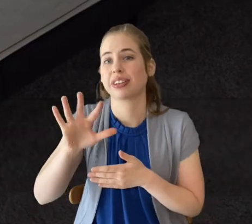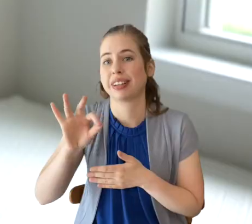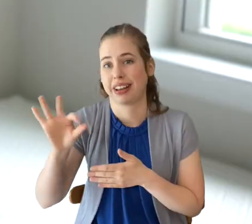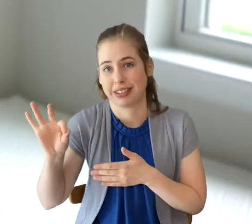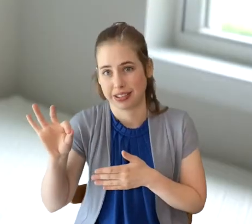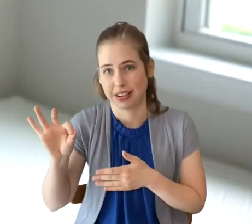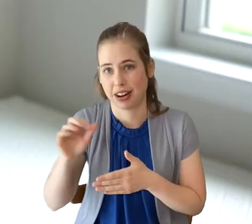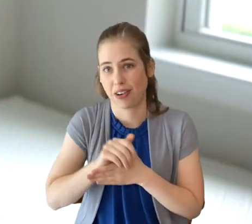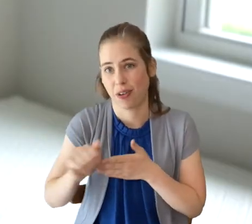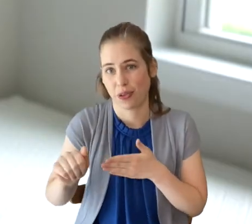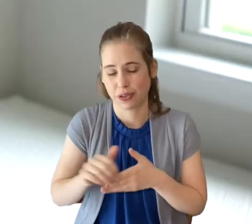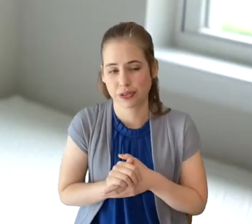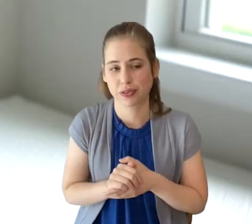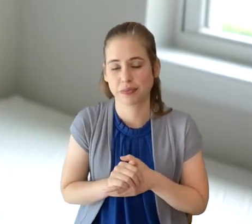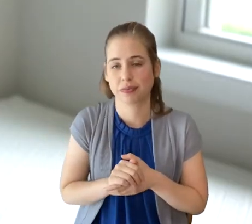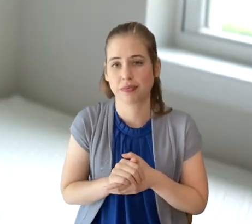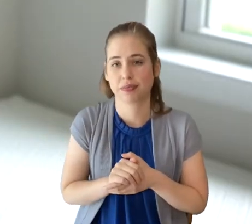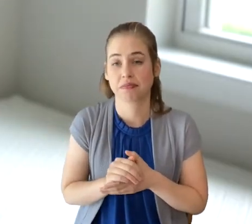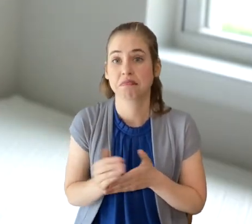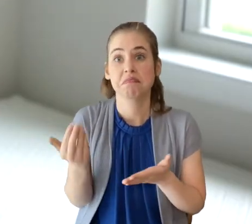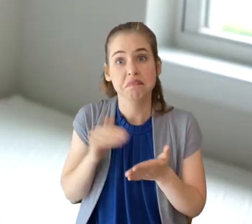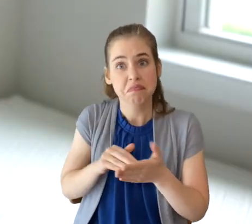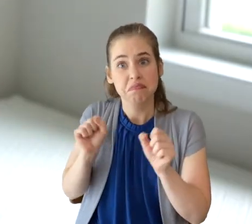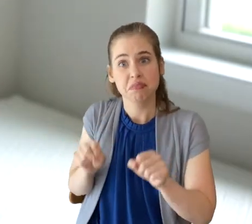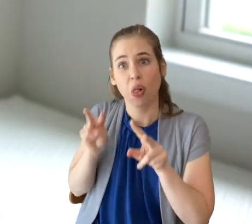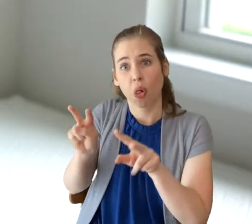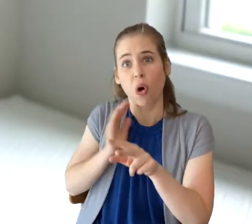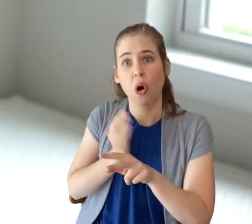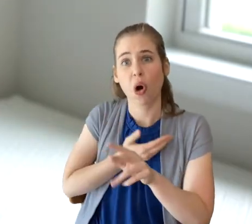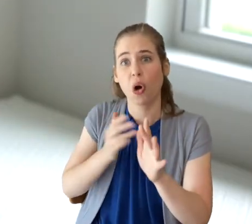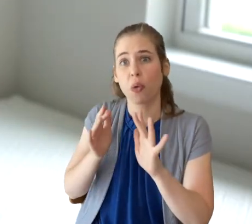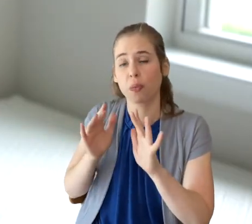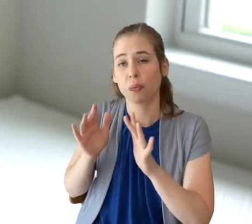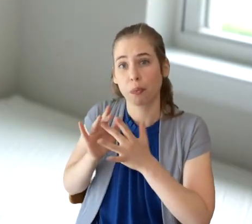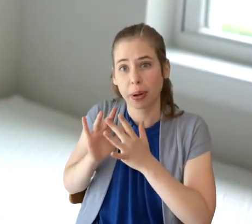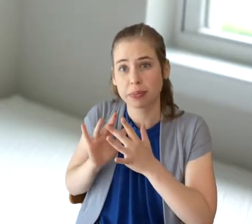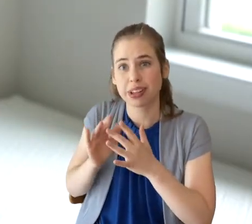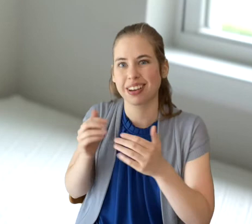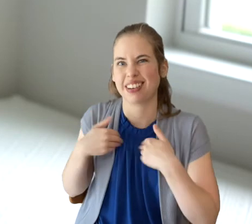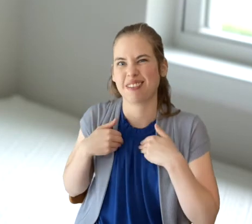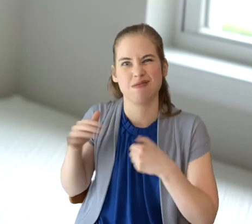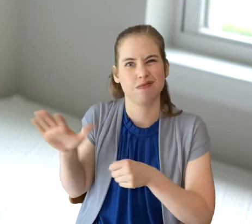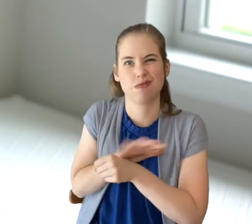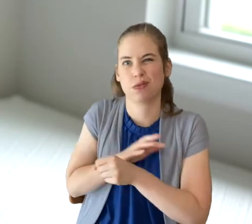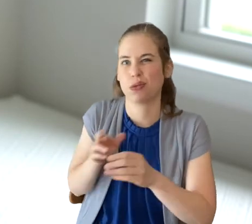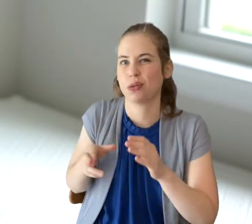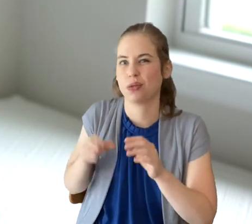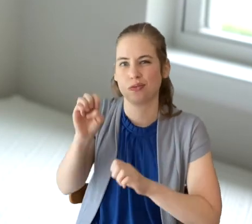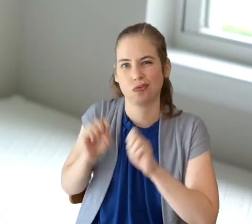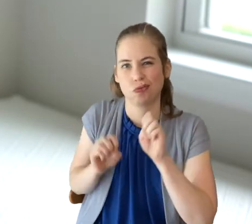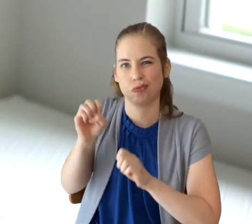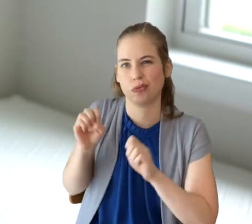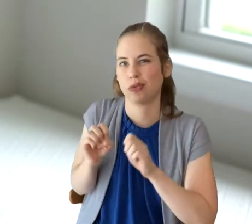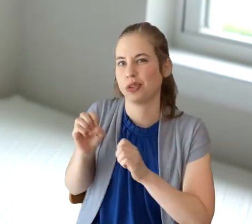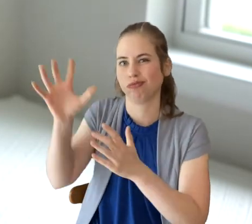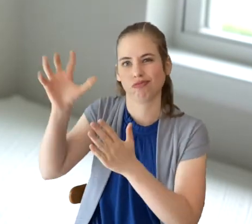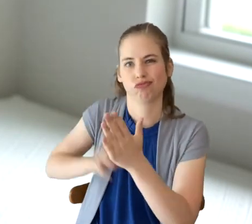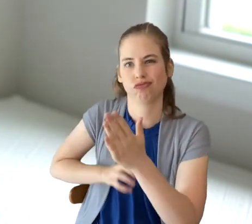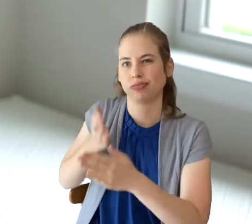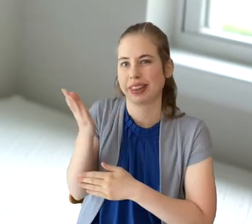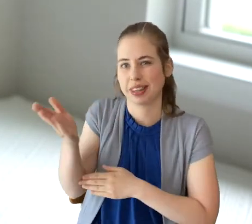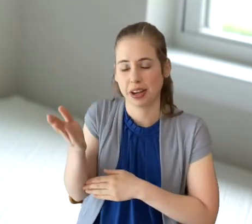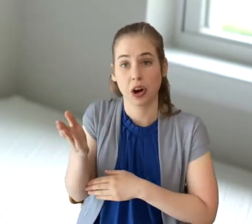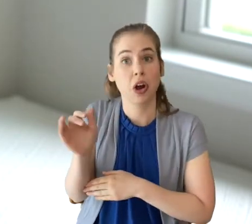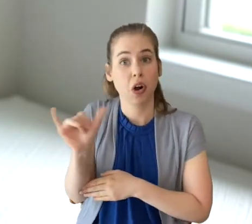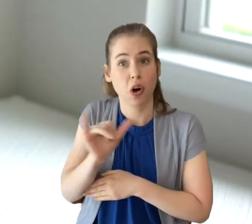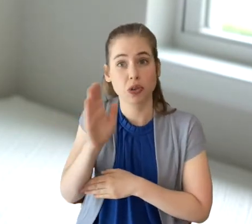$2,399. And again, you can head over to our website. We have the full review for that mattress there. Below in the description of this video, we will have